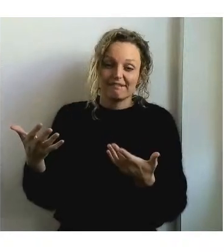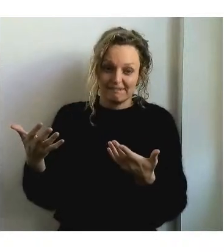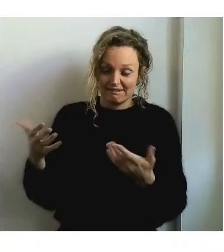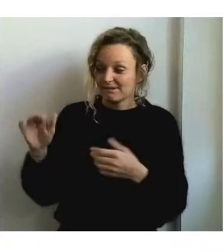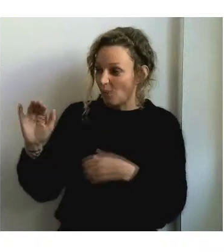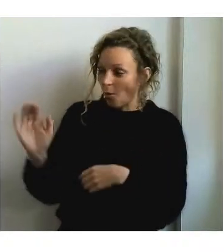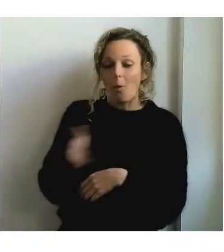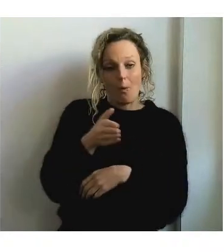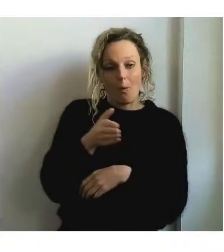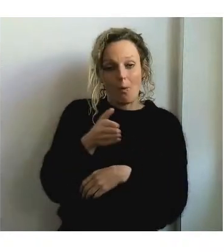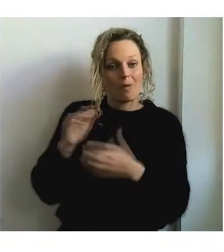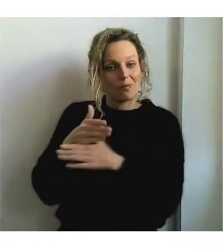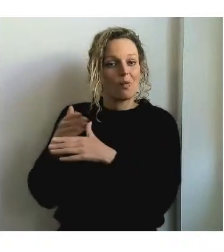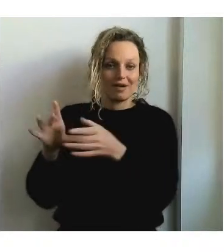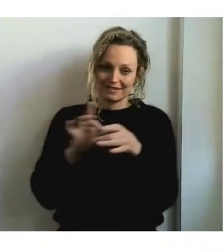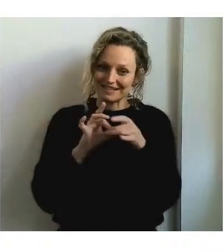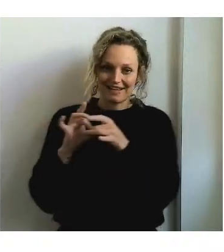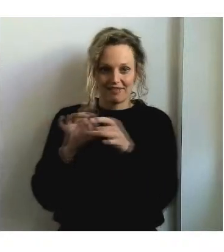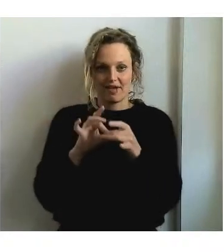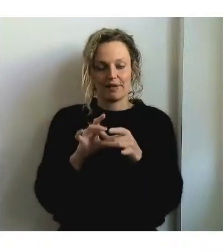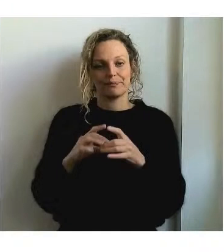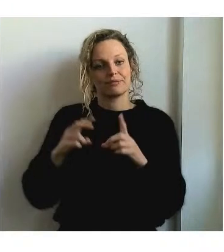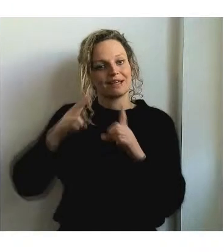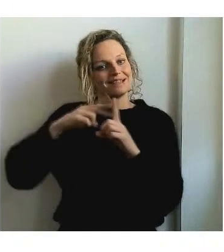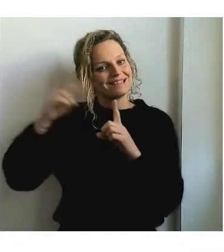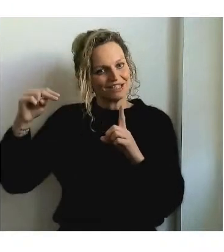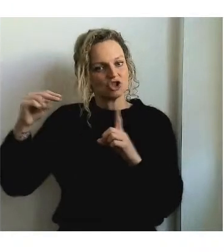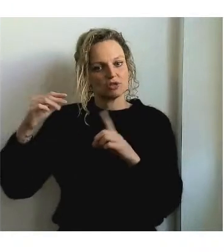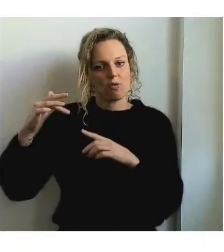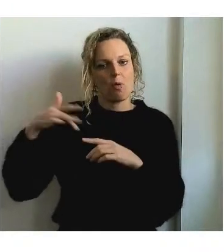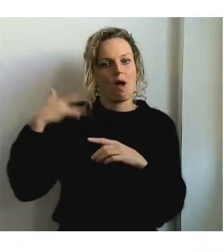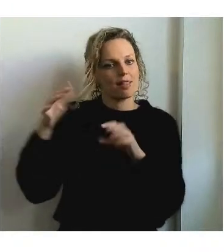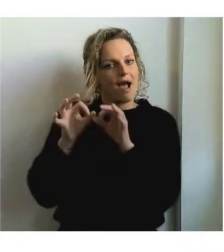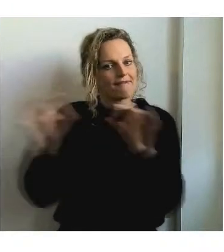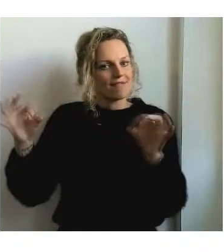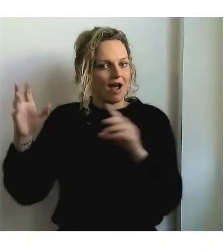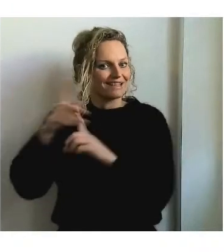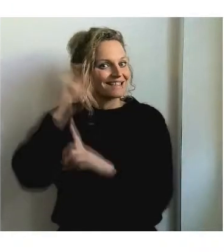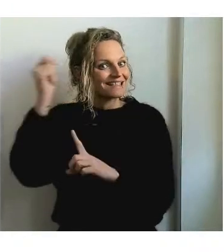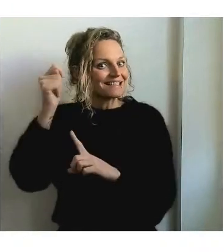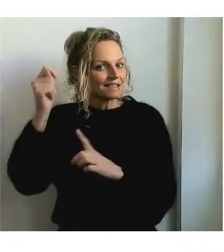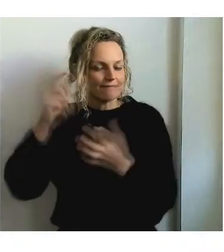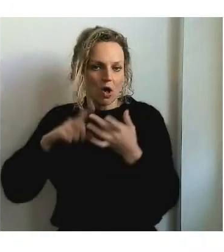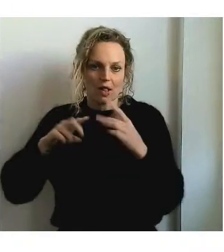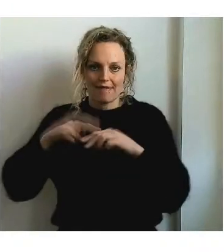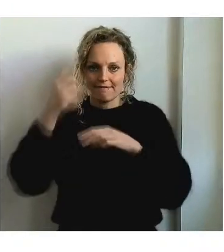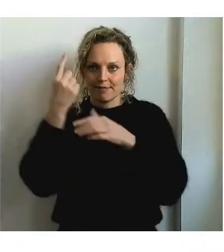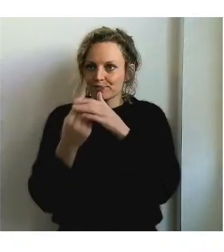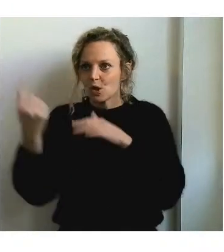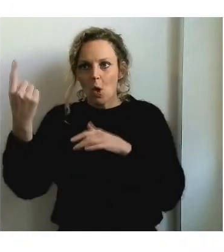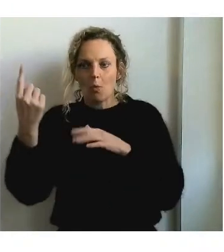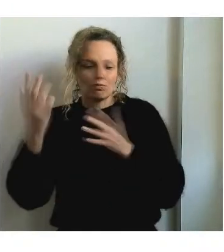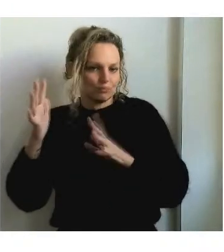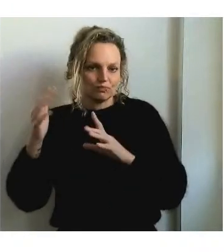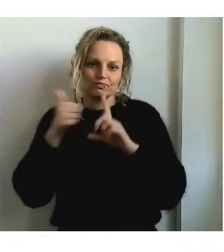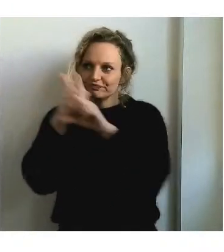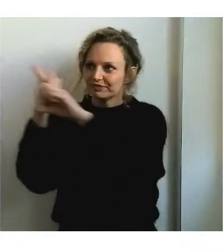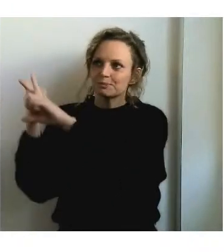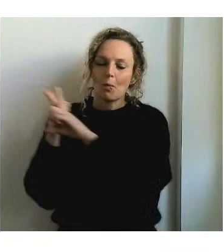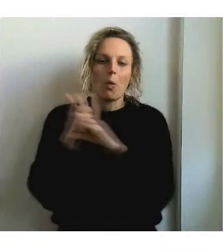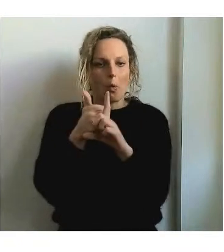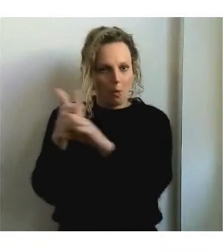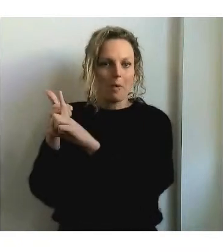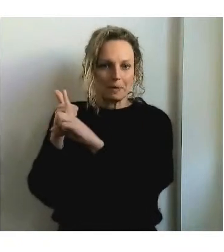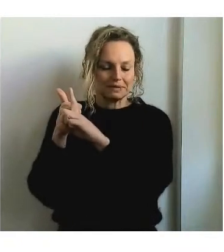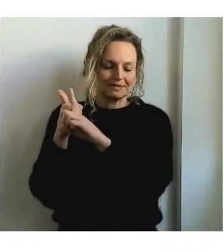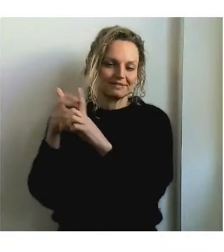way that Digital Lifeline would have been as successful if it hadn't been massively collaborative. But I'll just roll